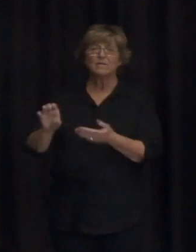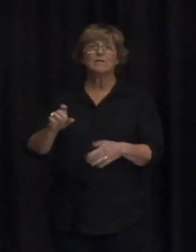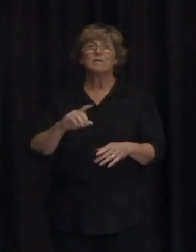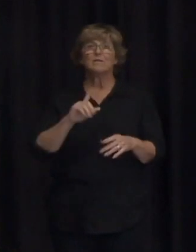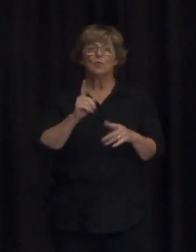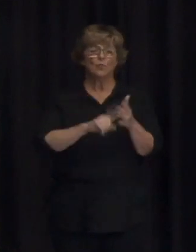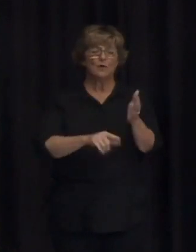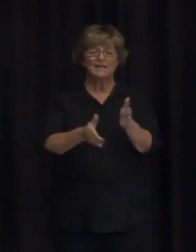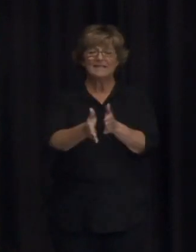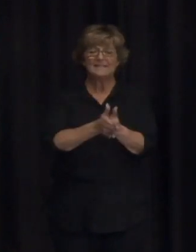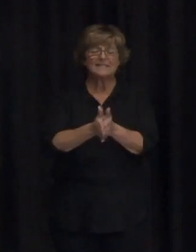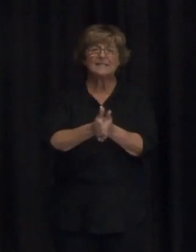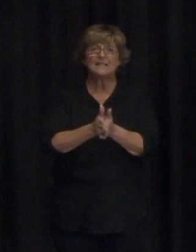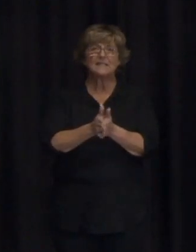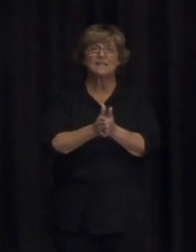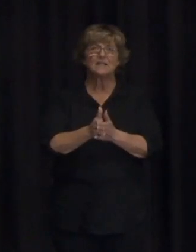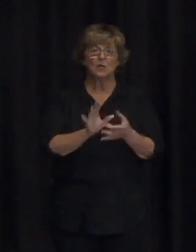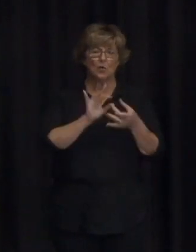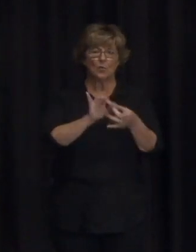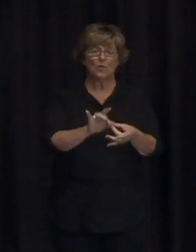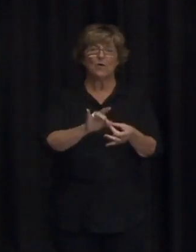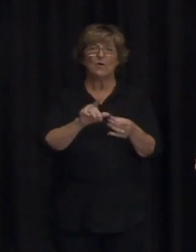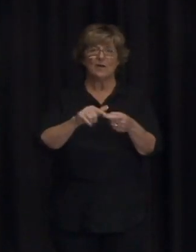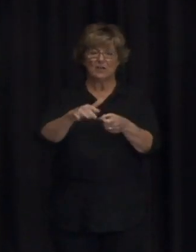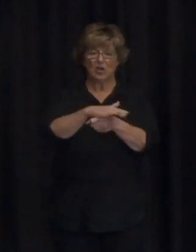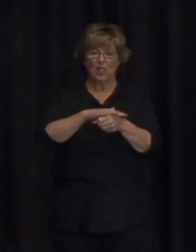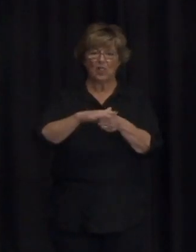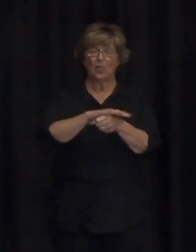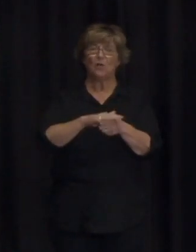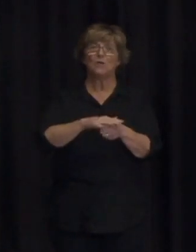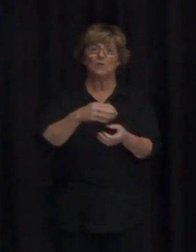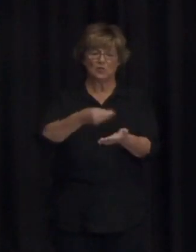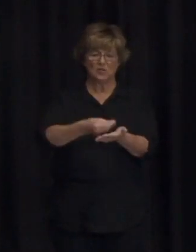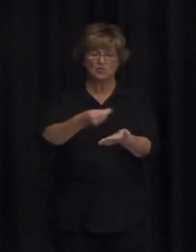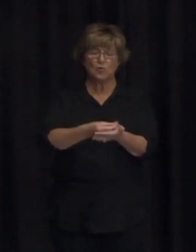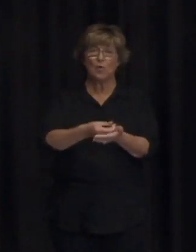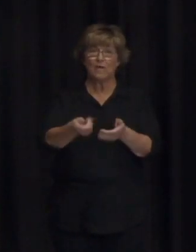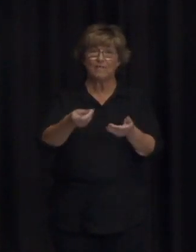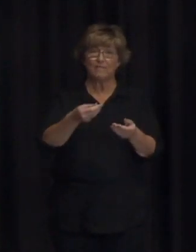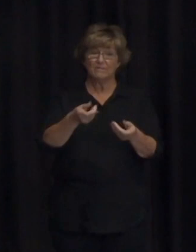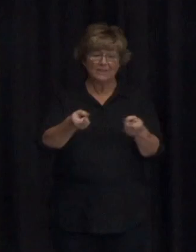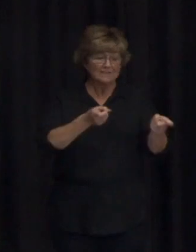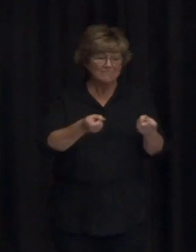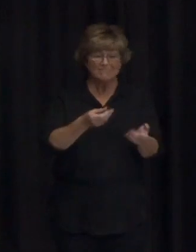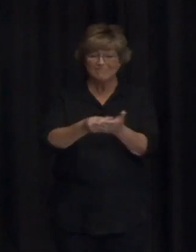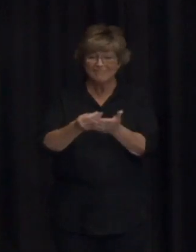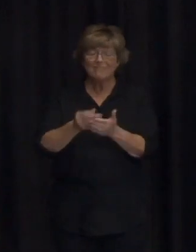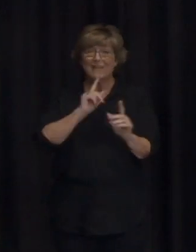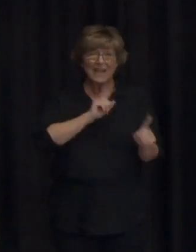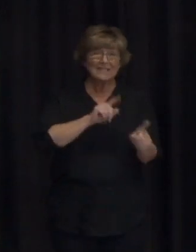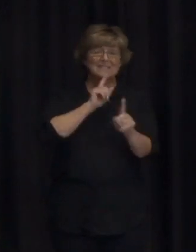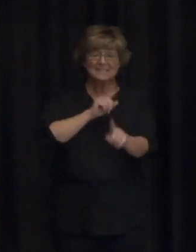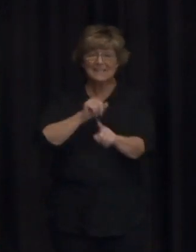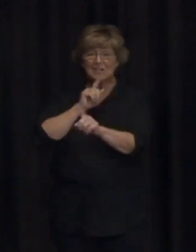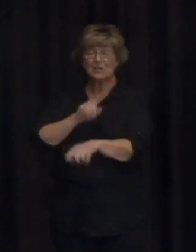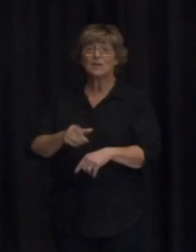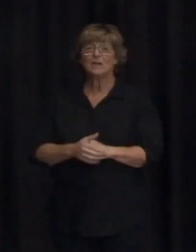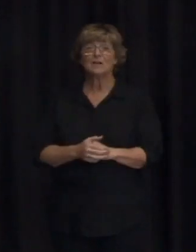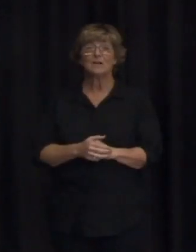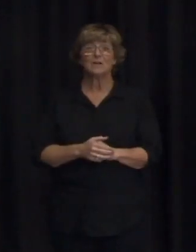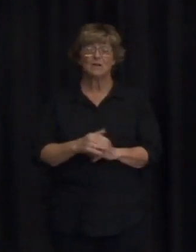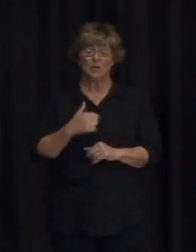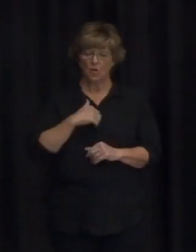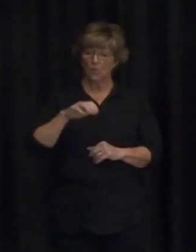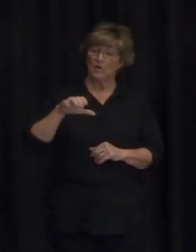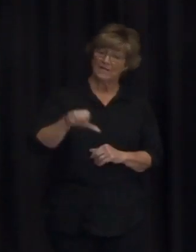the bottom line formulas are related to the local control funding formula. We can answer all of those questions because we've taken the time